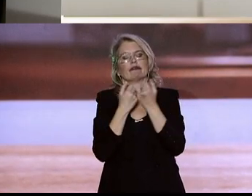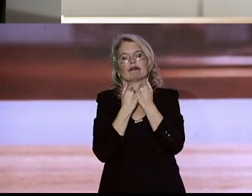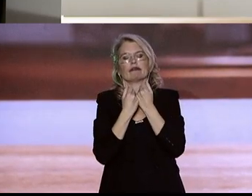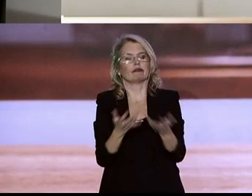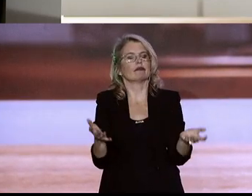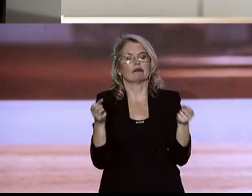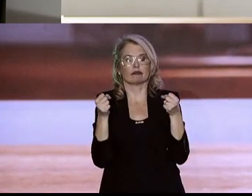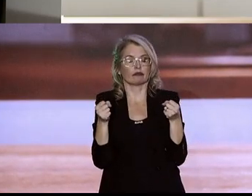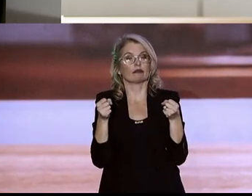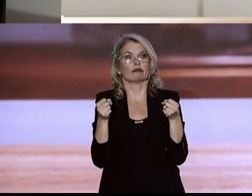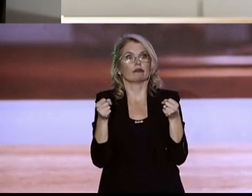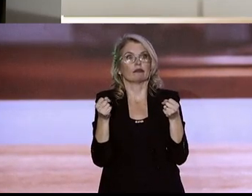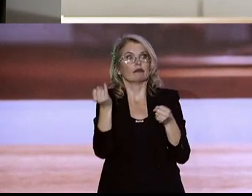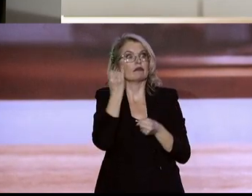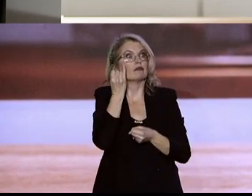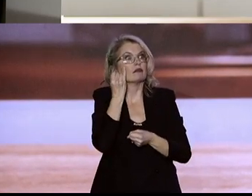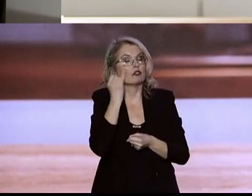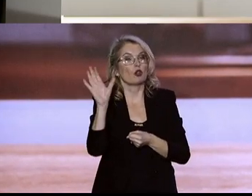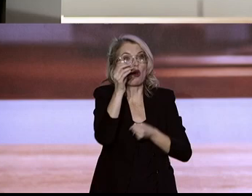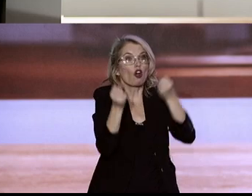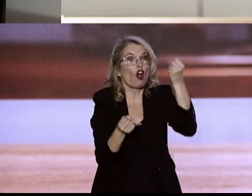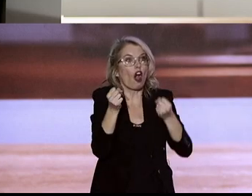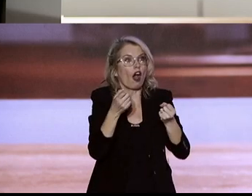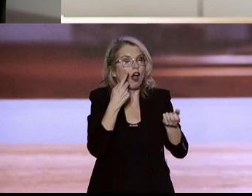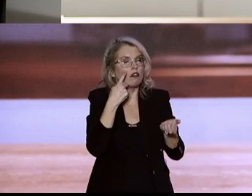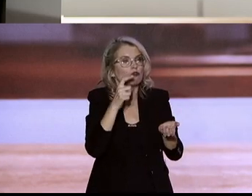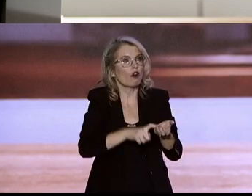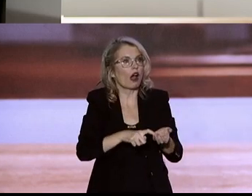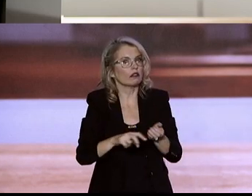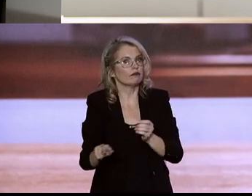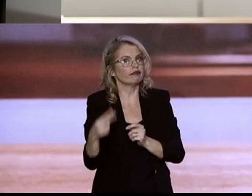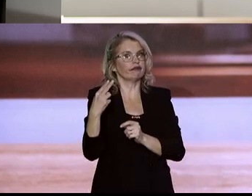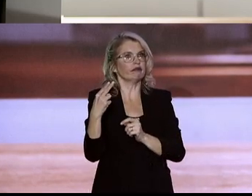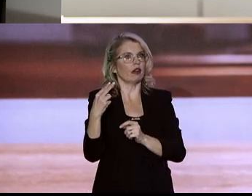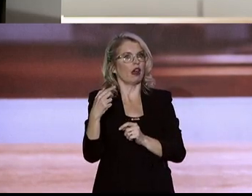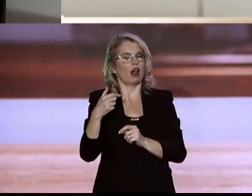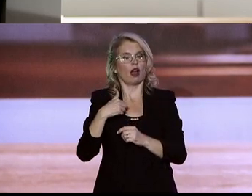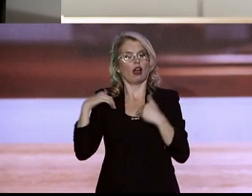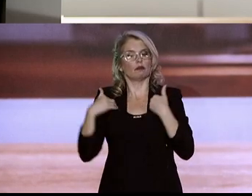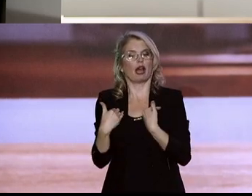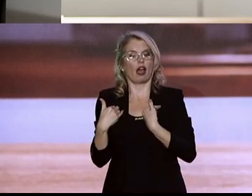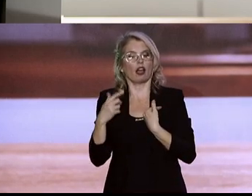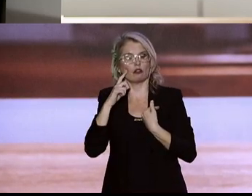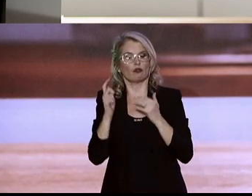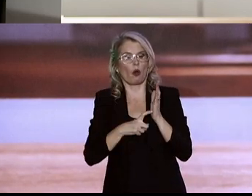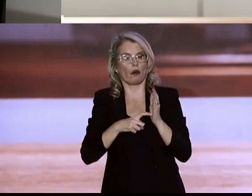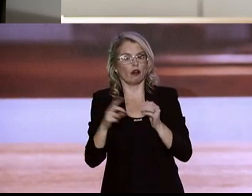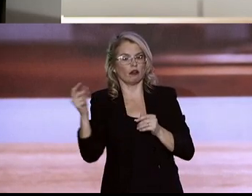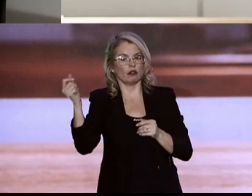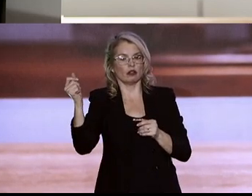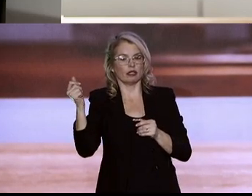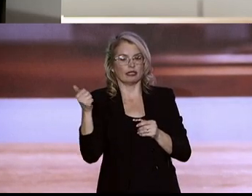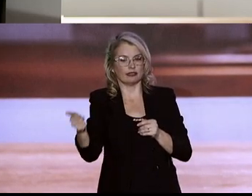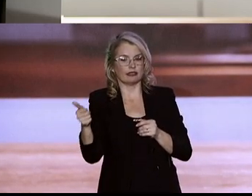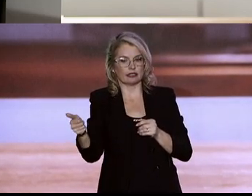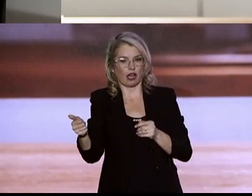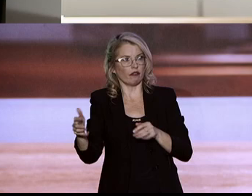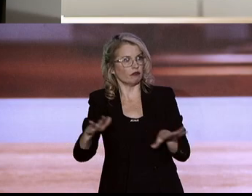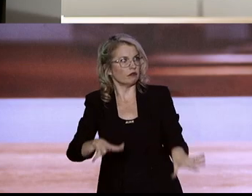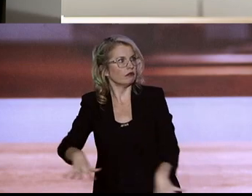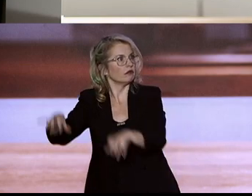exhausted. What if your car could recognize that you're tired and have it automatically take